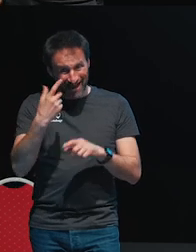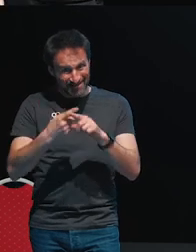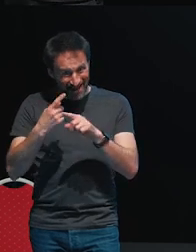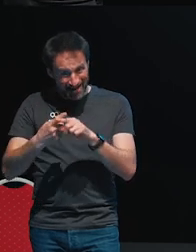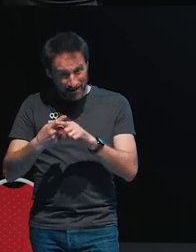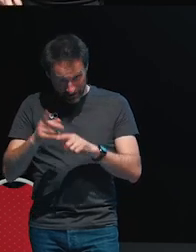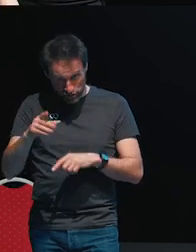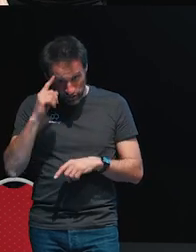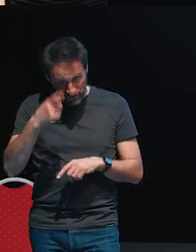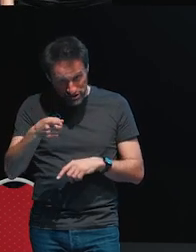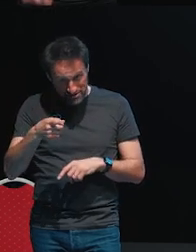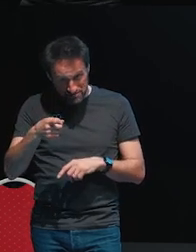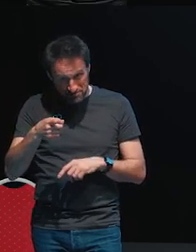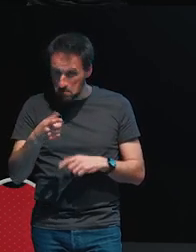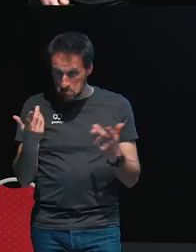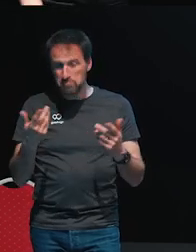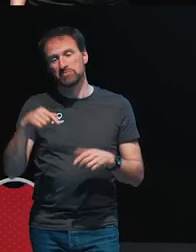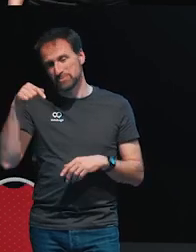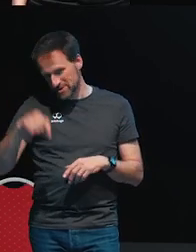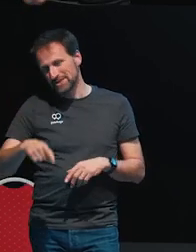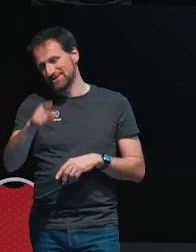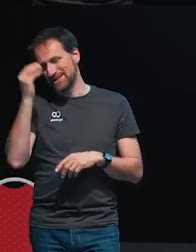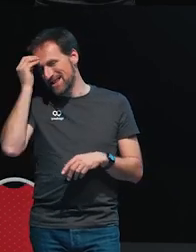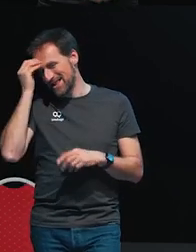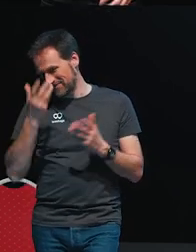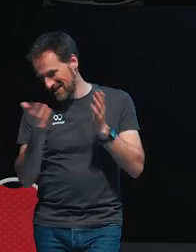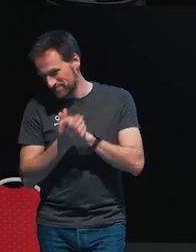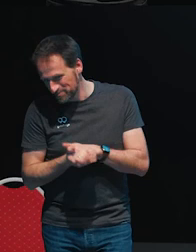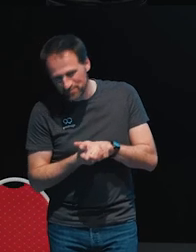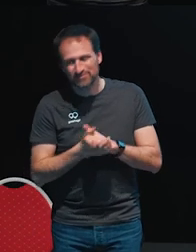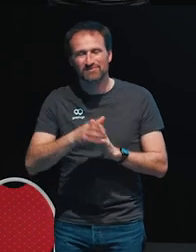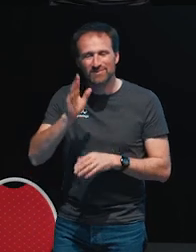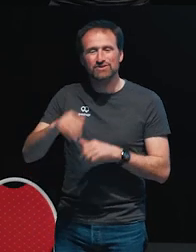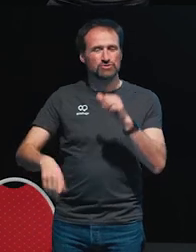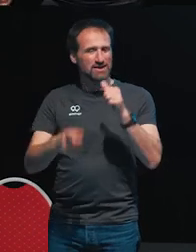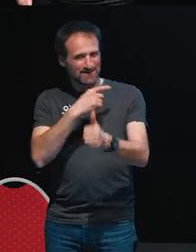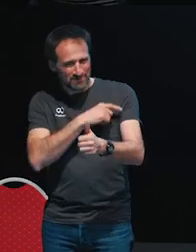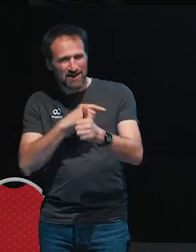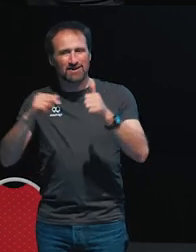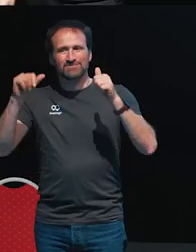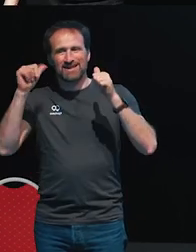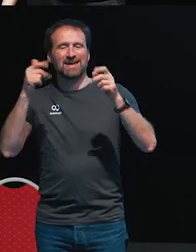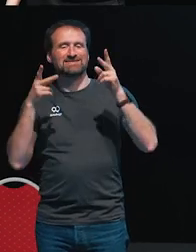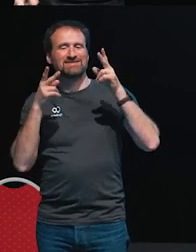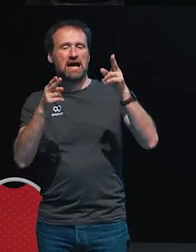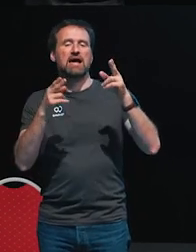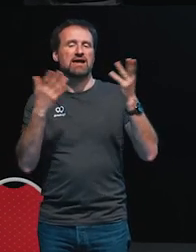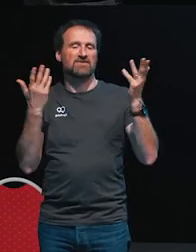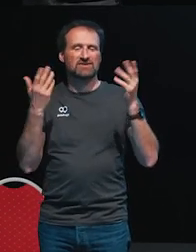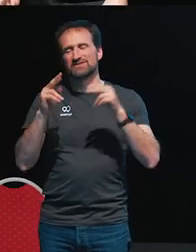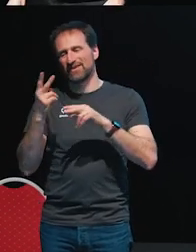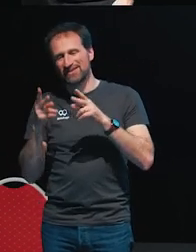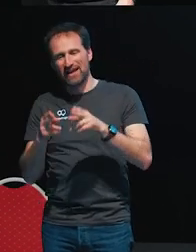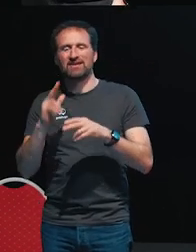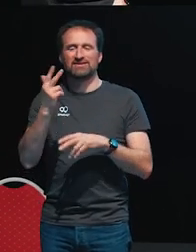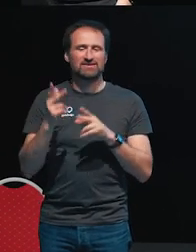never seen this, it's OK. You'll learn maybe a thing or two. So let's get started and have a look at the different parts of a